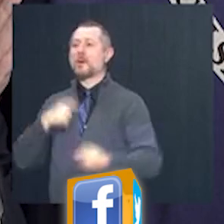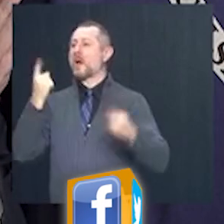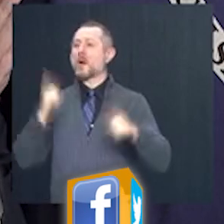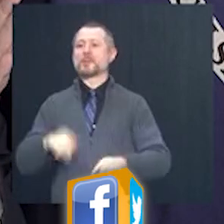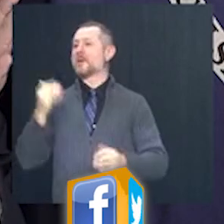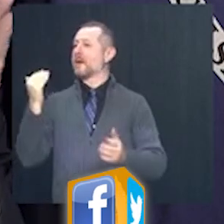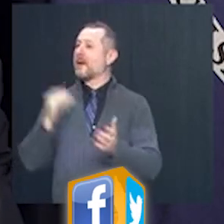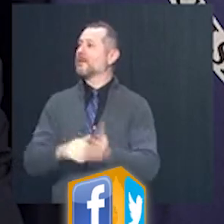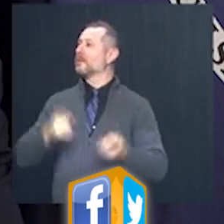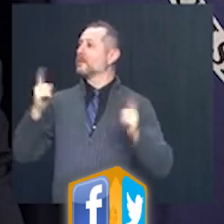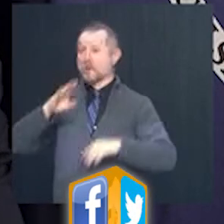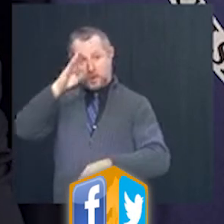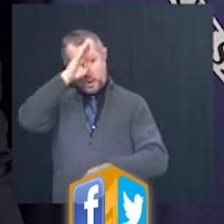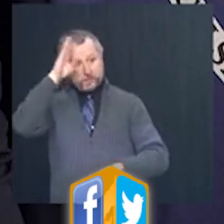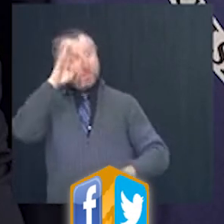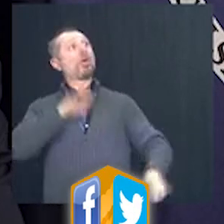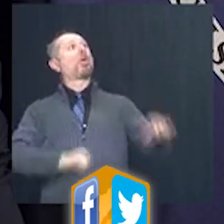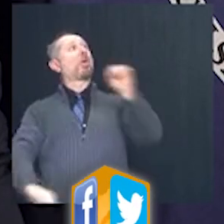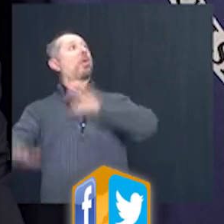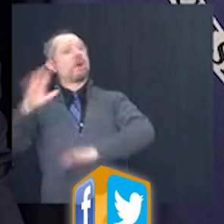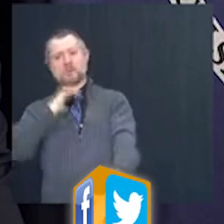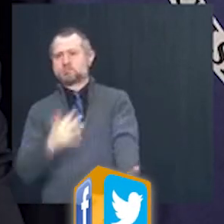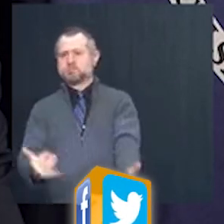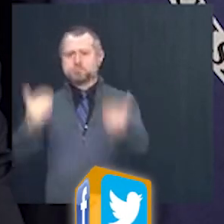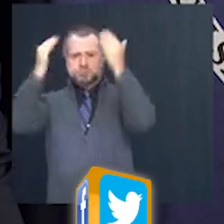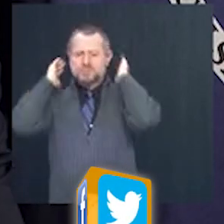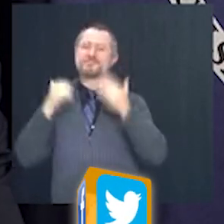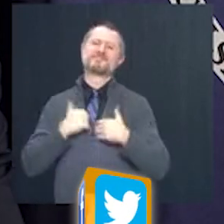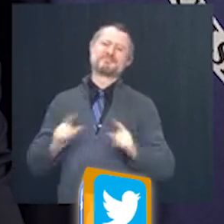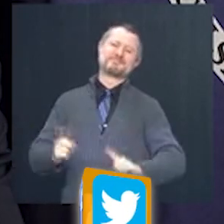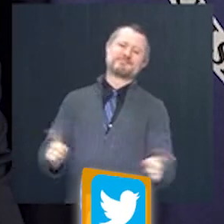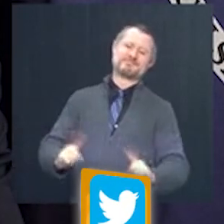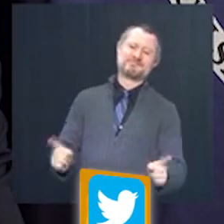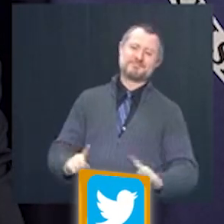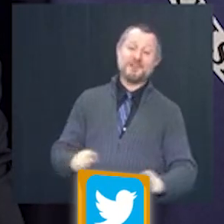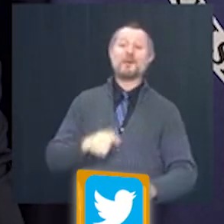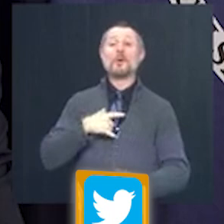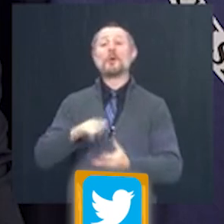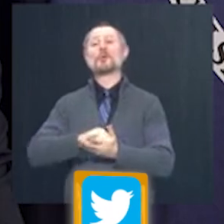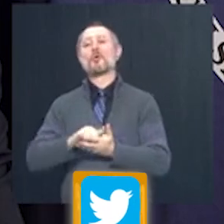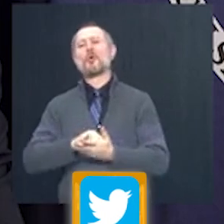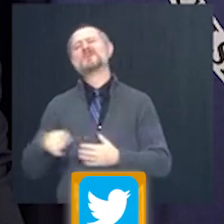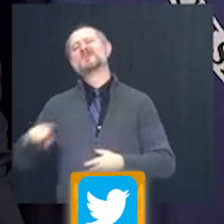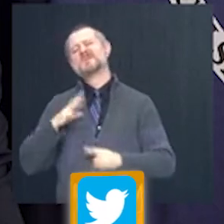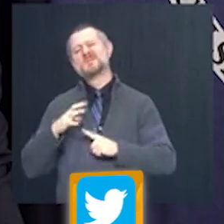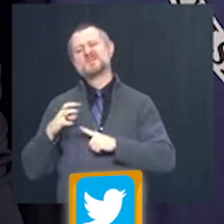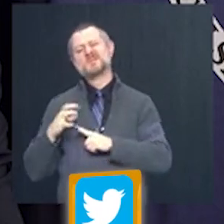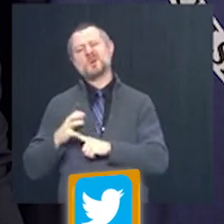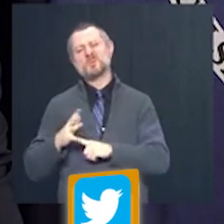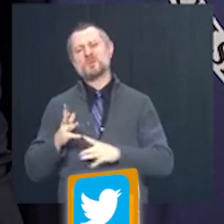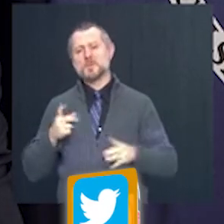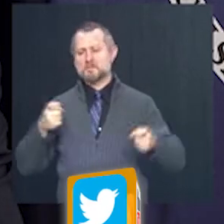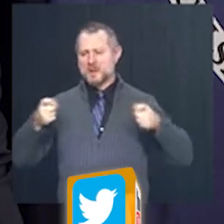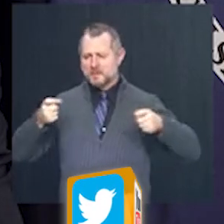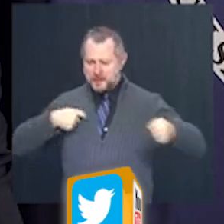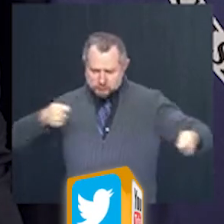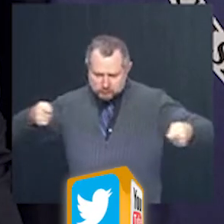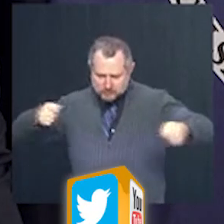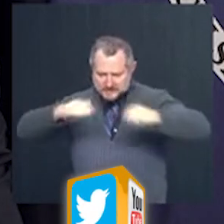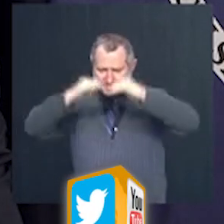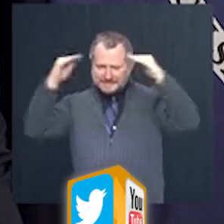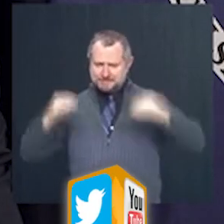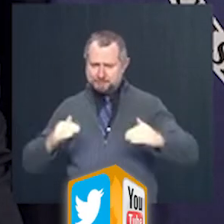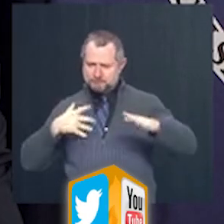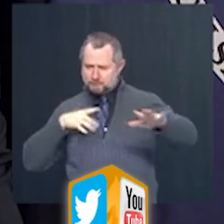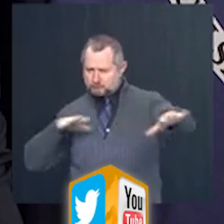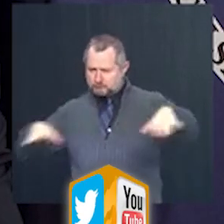hospitals. No state is better than we are at managing the hospital system. By the way, no